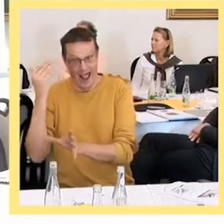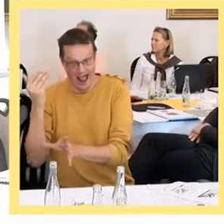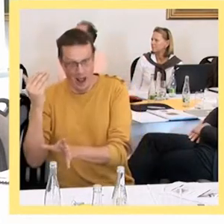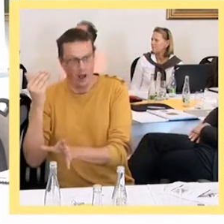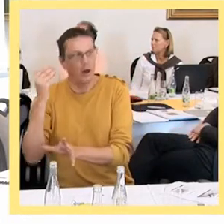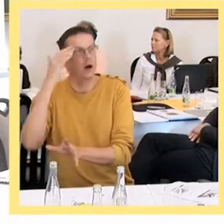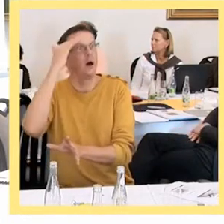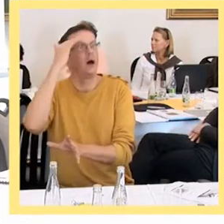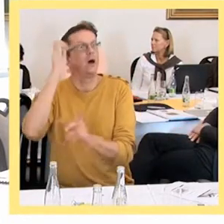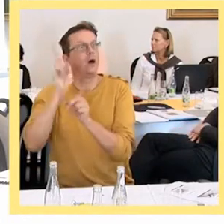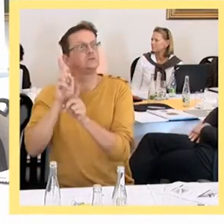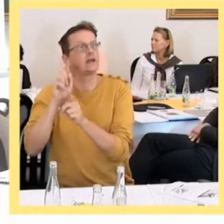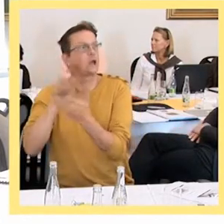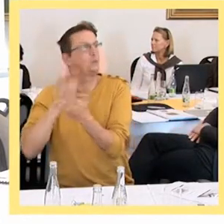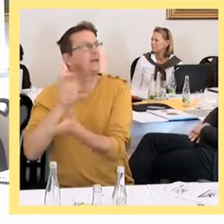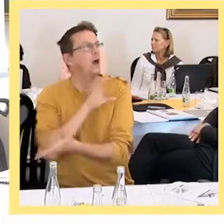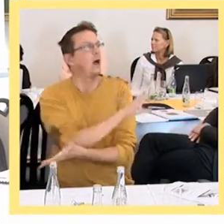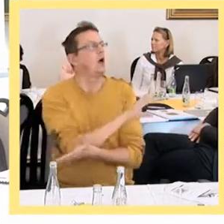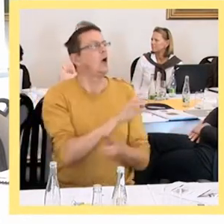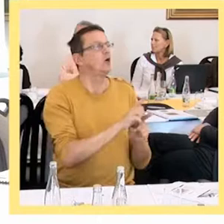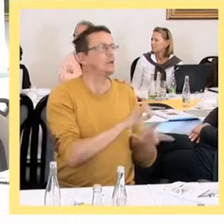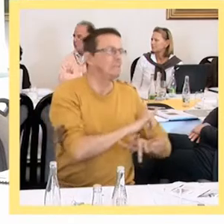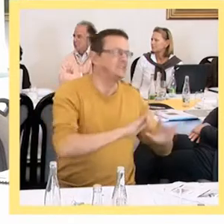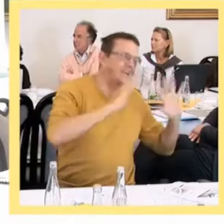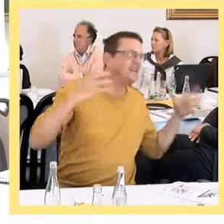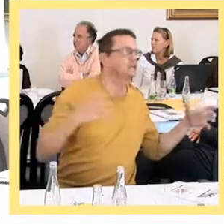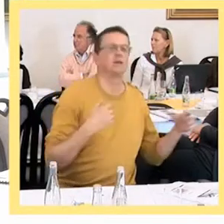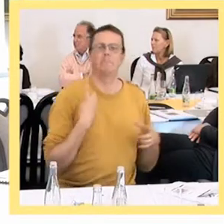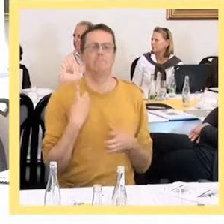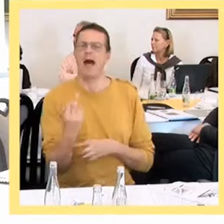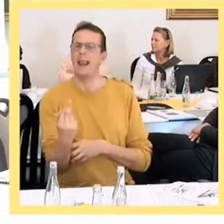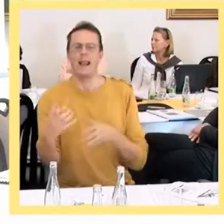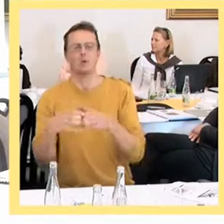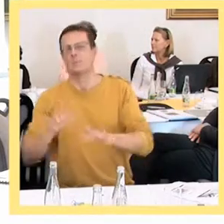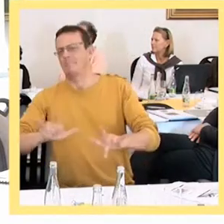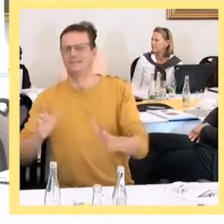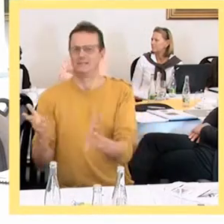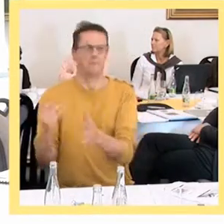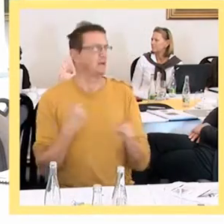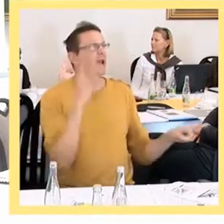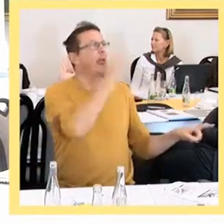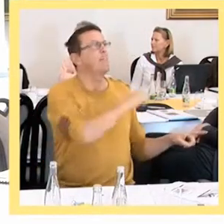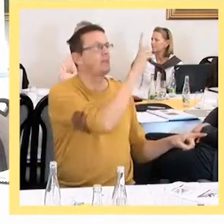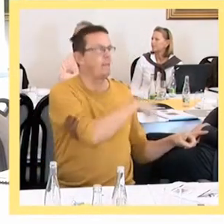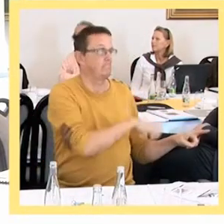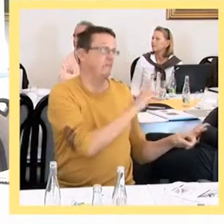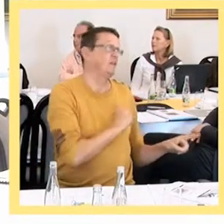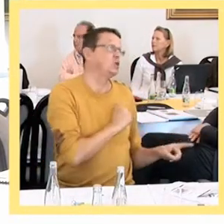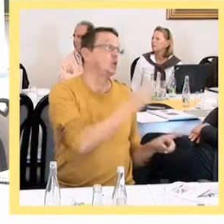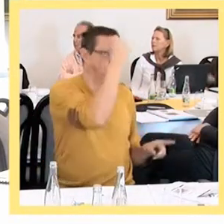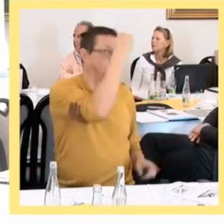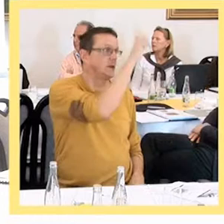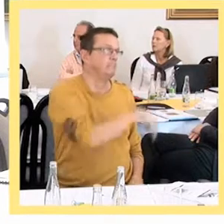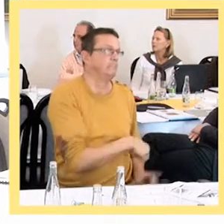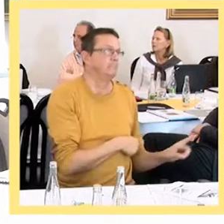our plans are fit for the whole community, not just a small part of the community. And I guess